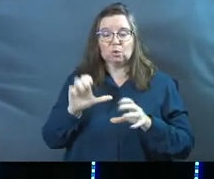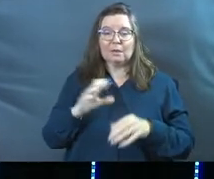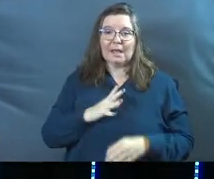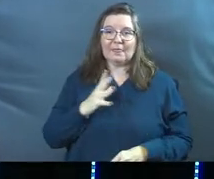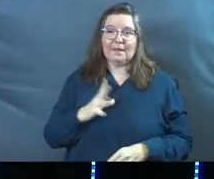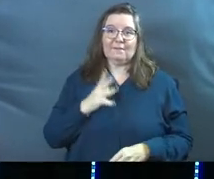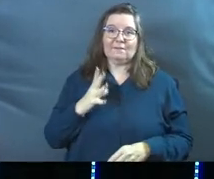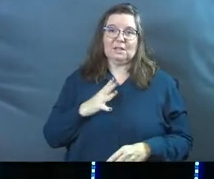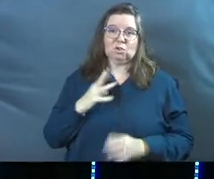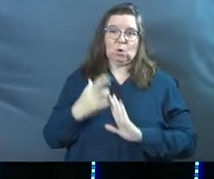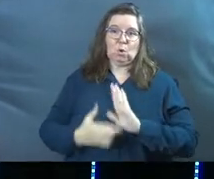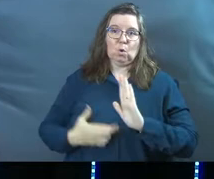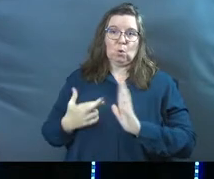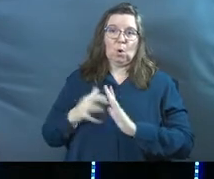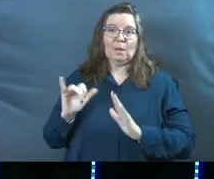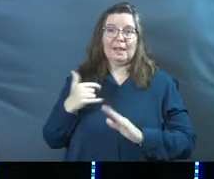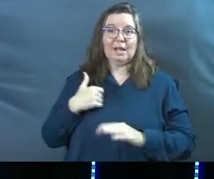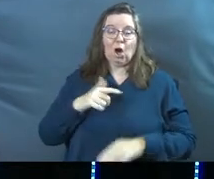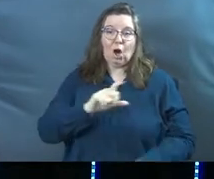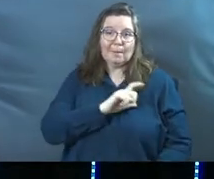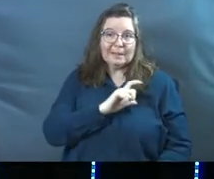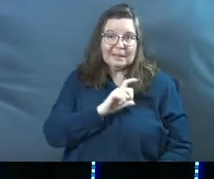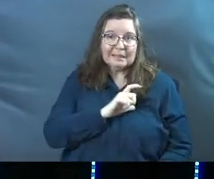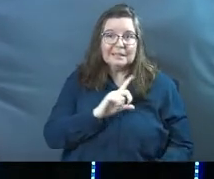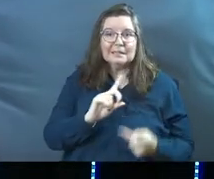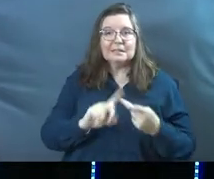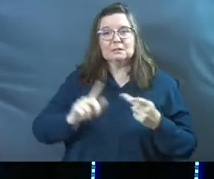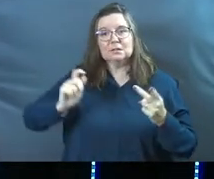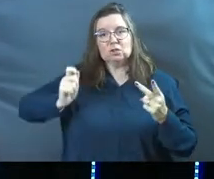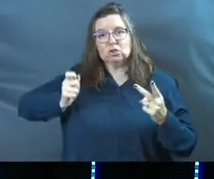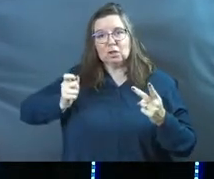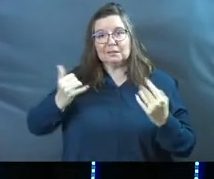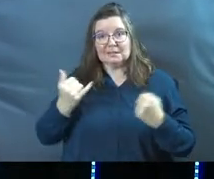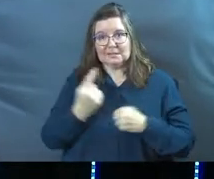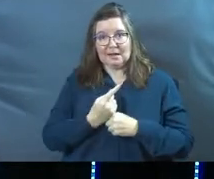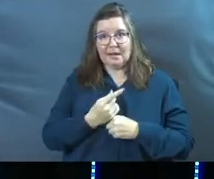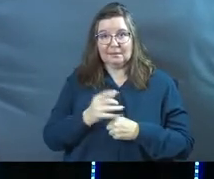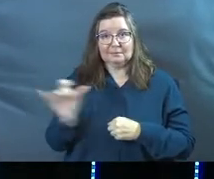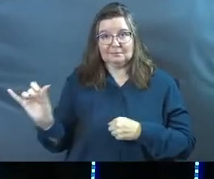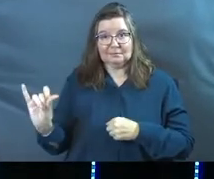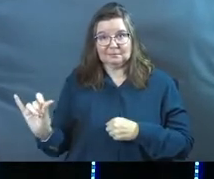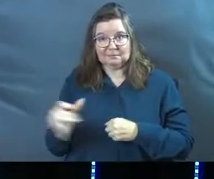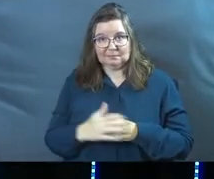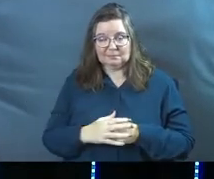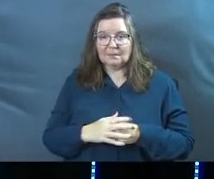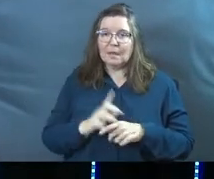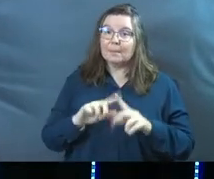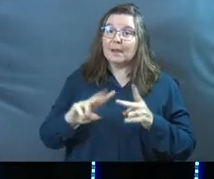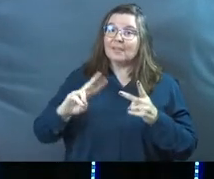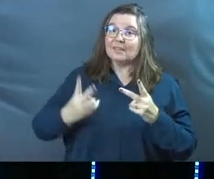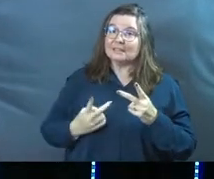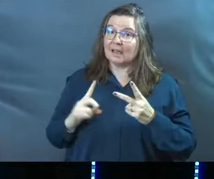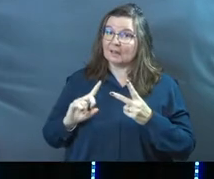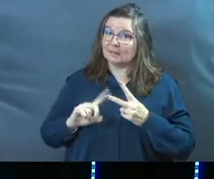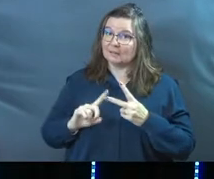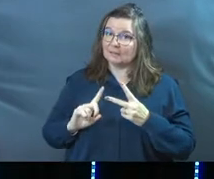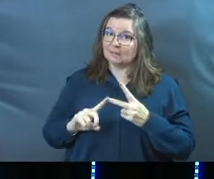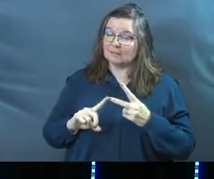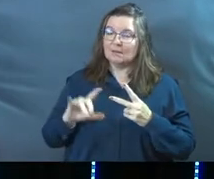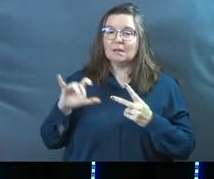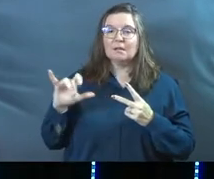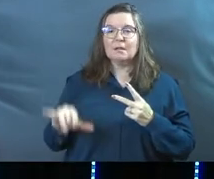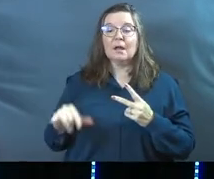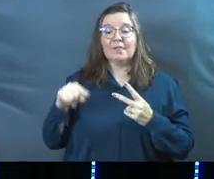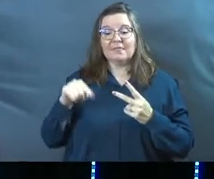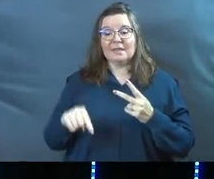their official capacity like our policemen and our judges do today. But the second thing is